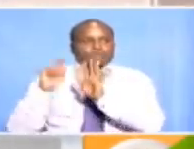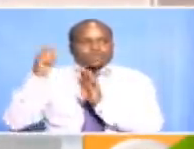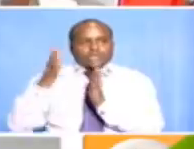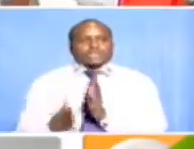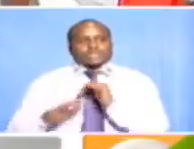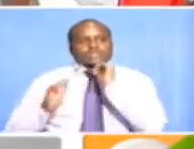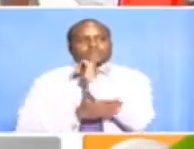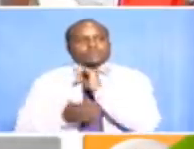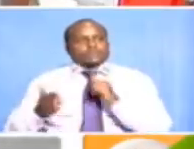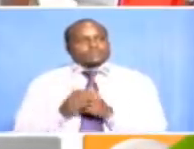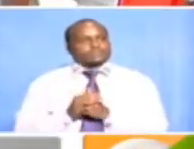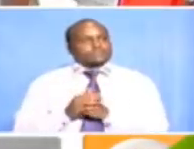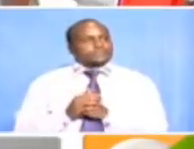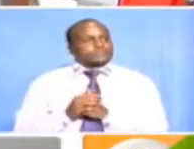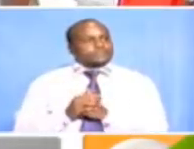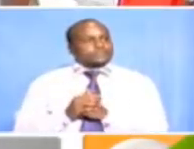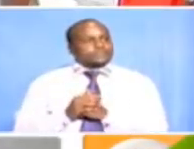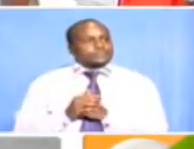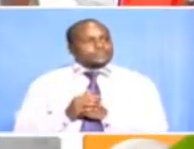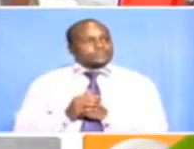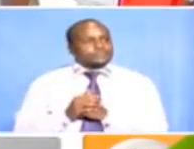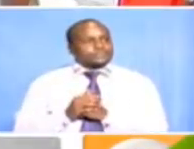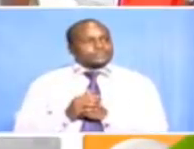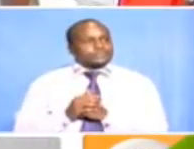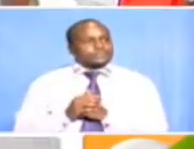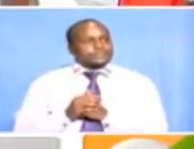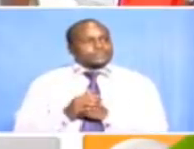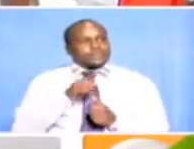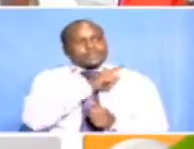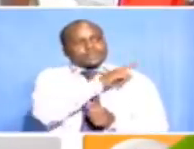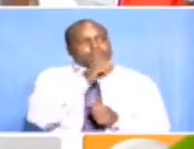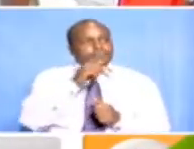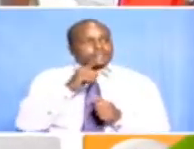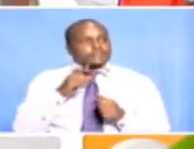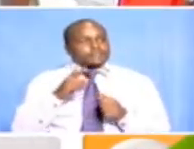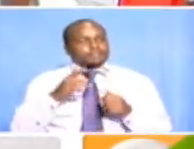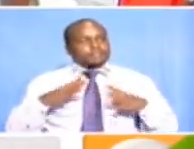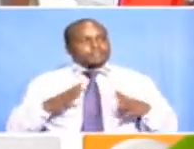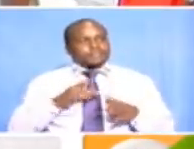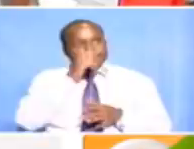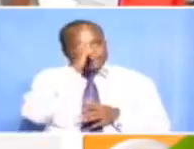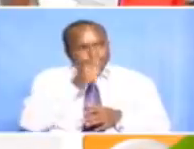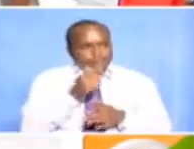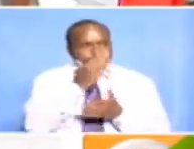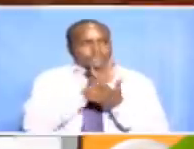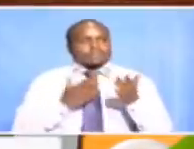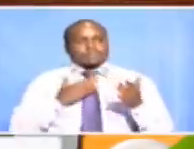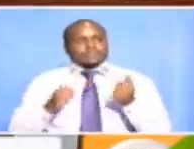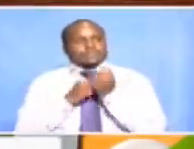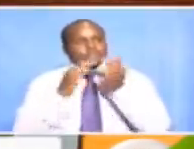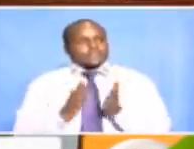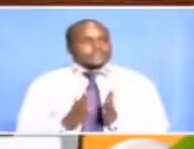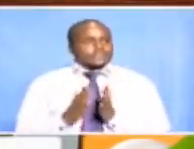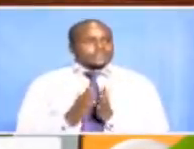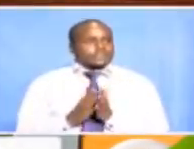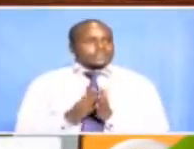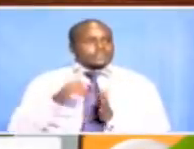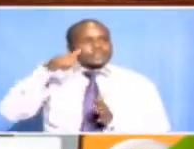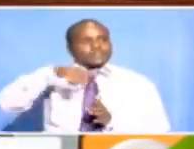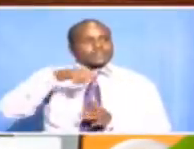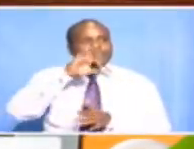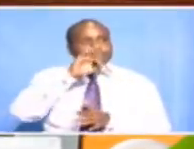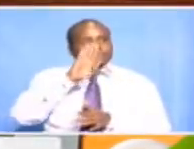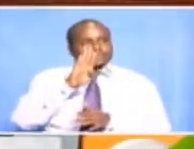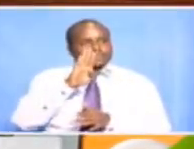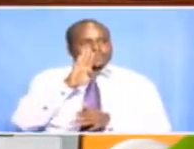Terrible. These people on Twitter, I respect them. Some of them are my fans. Today at Facebook, I